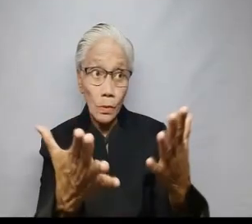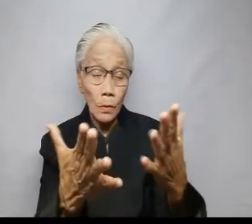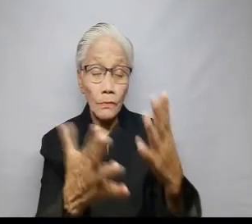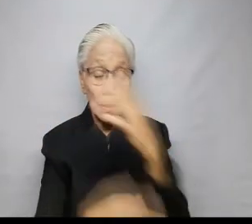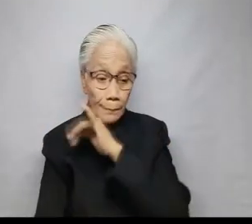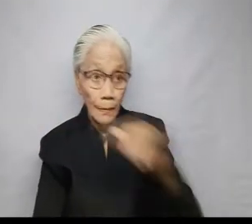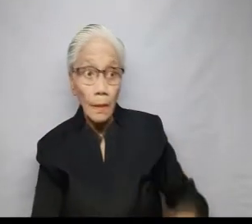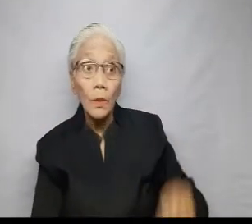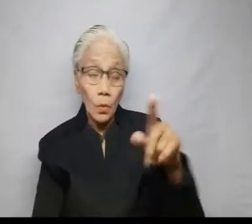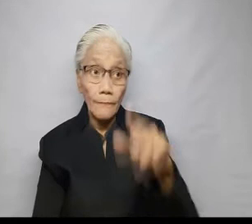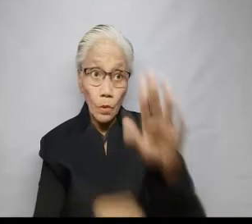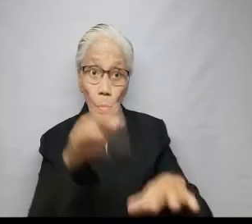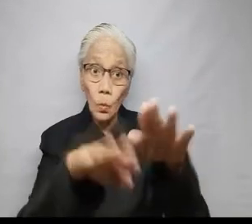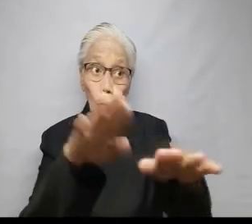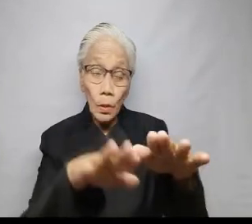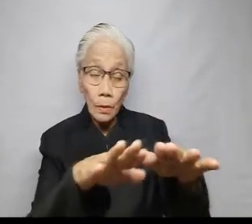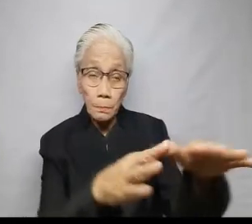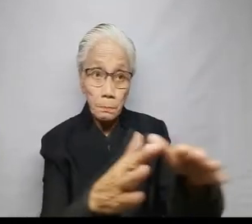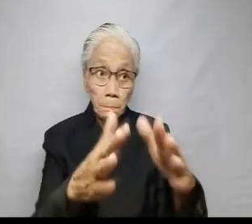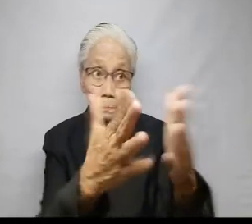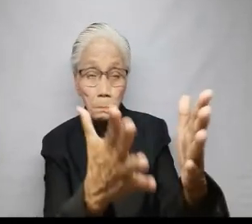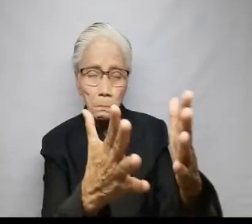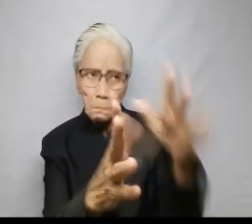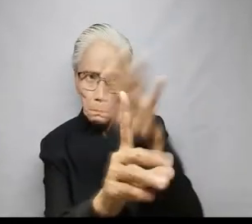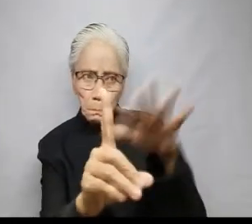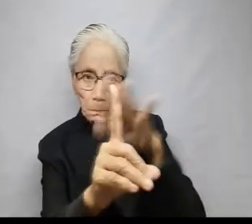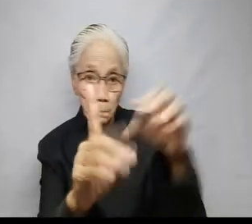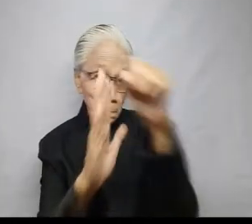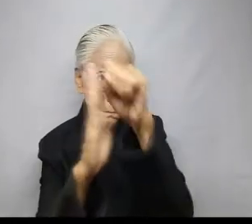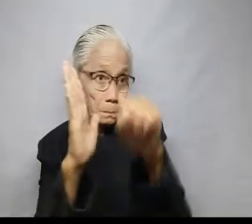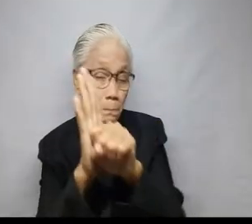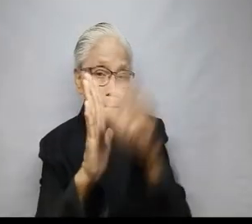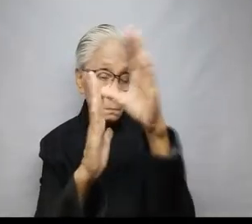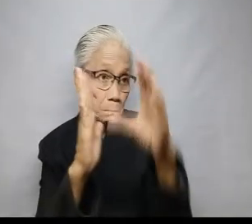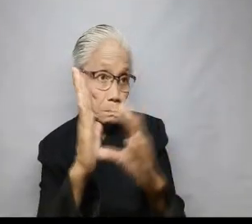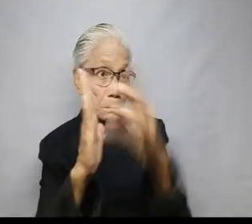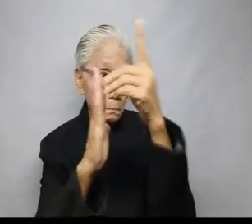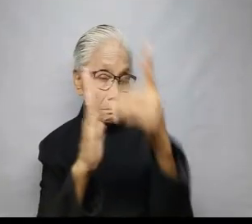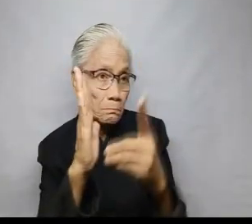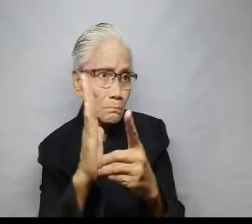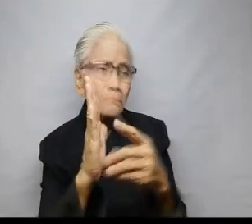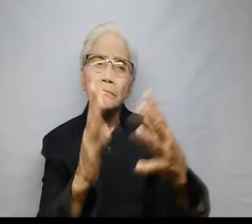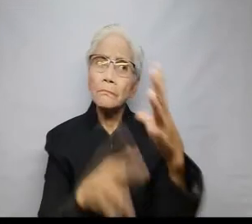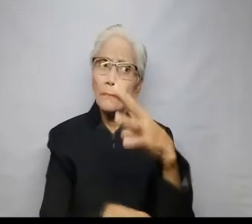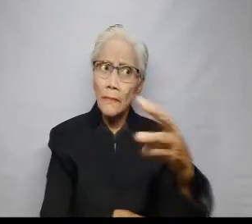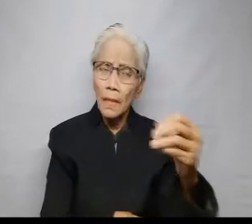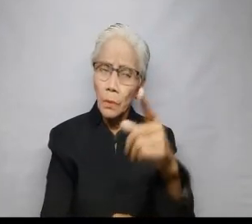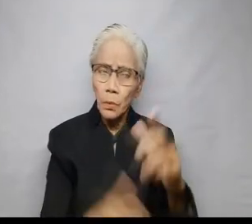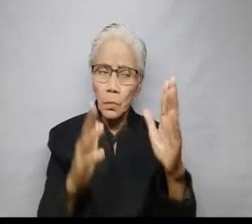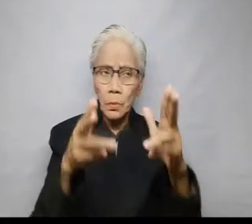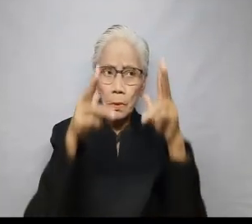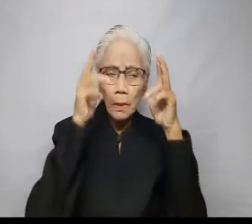words of Yahweh. You are to walk in His ways and observe His statutes, commandments, and